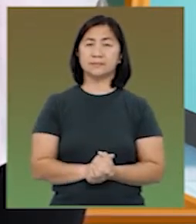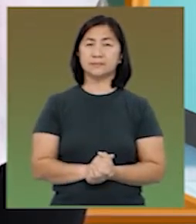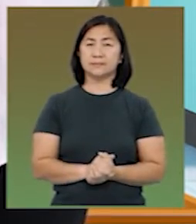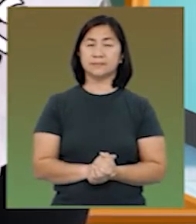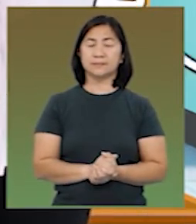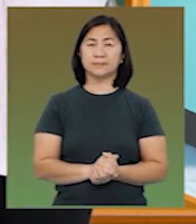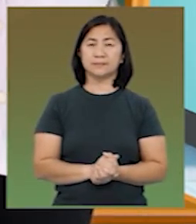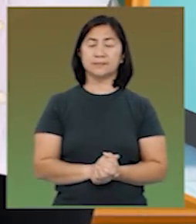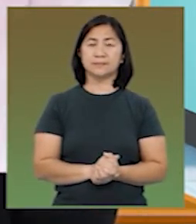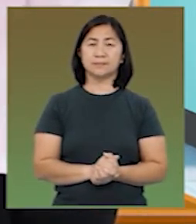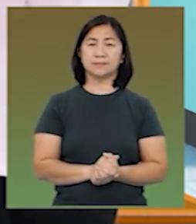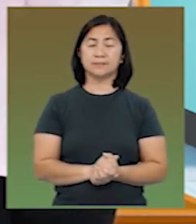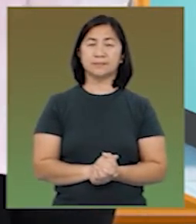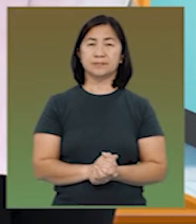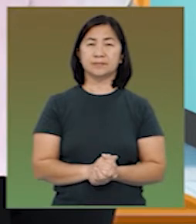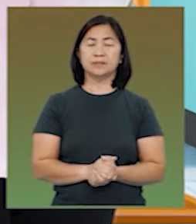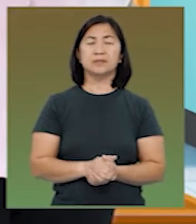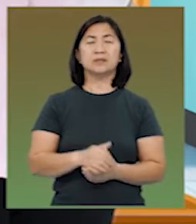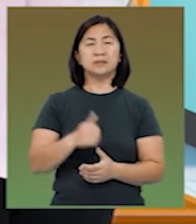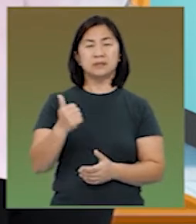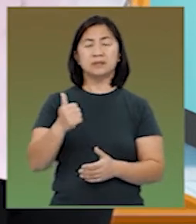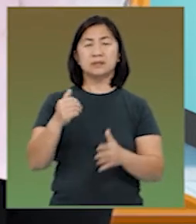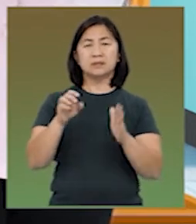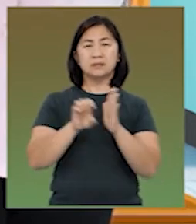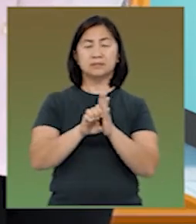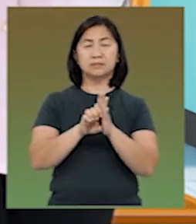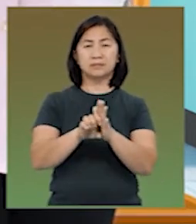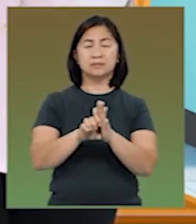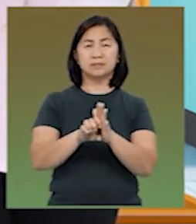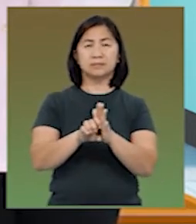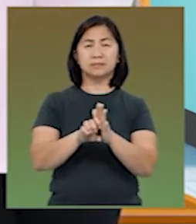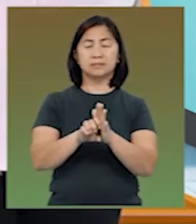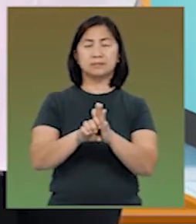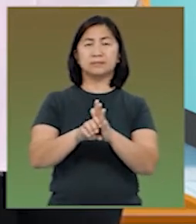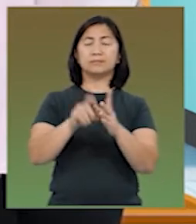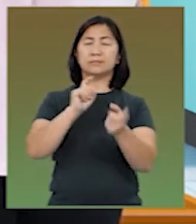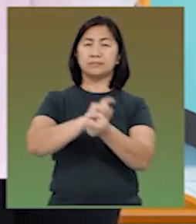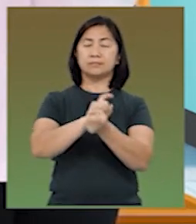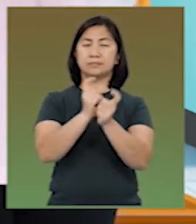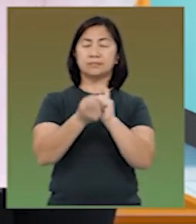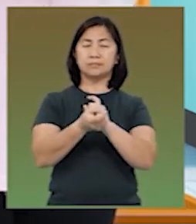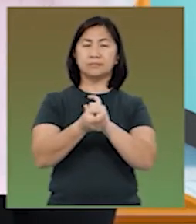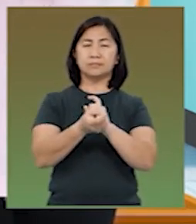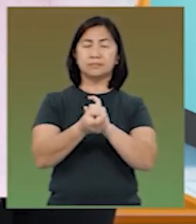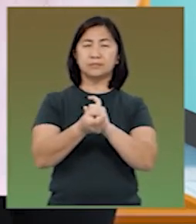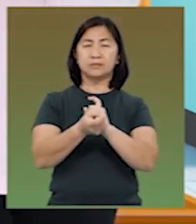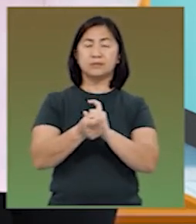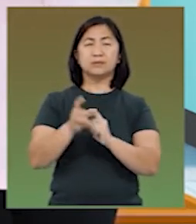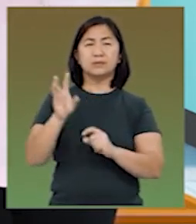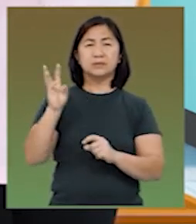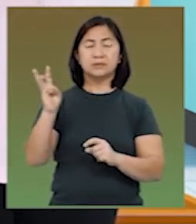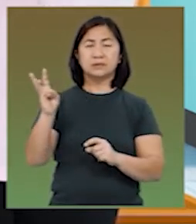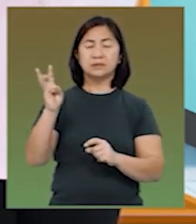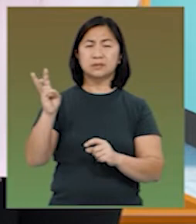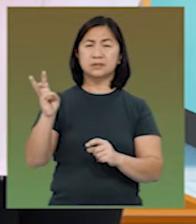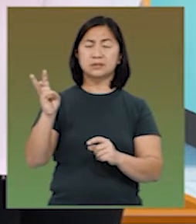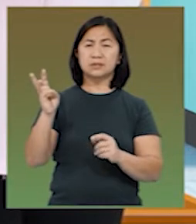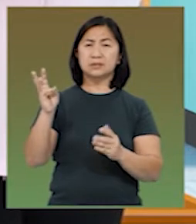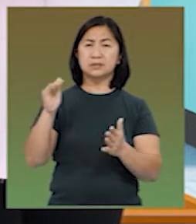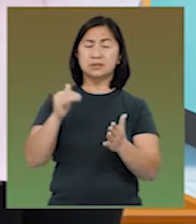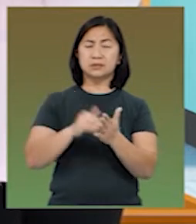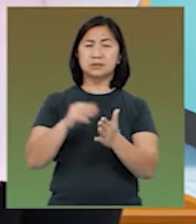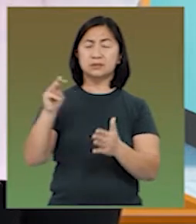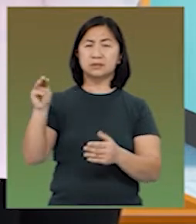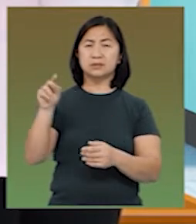liters. Here is another example. Let's convert 16,000